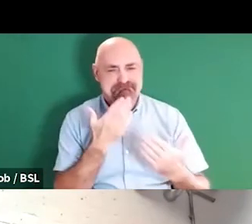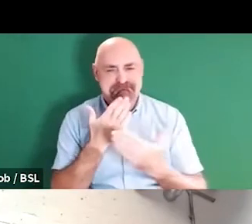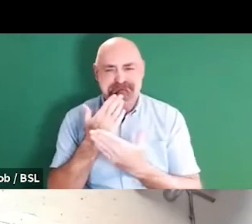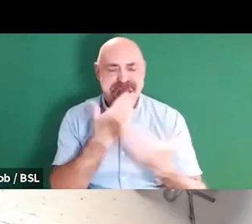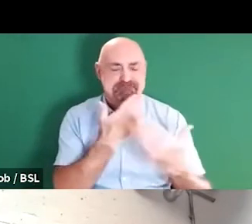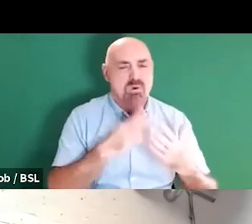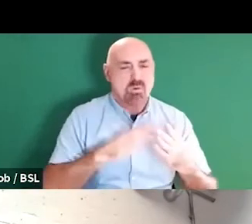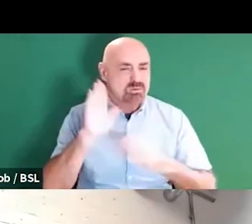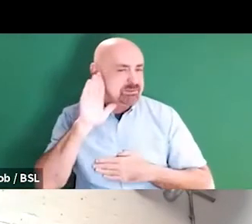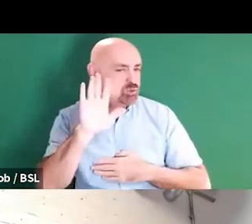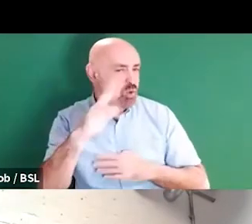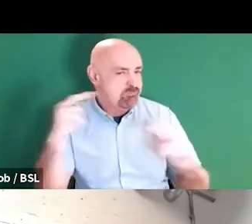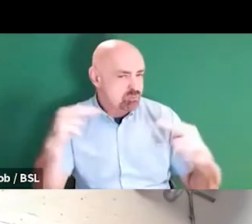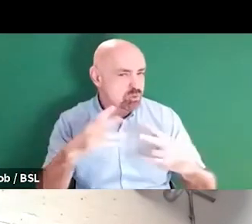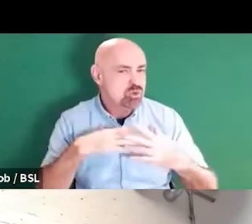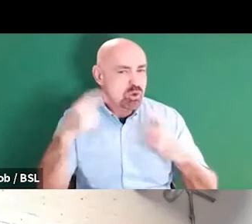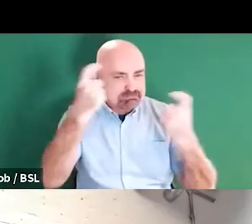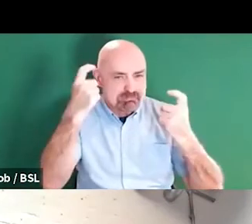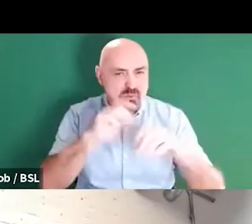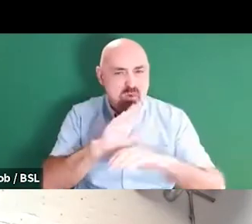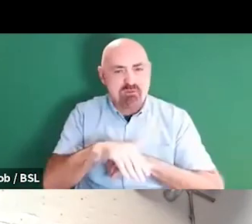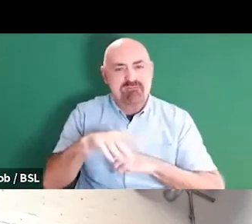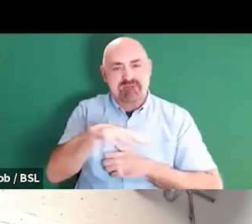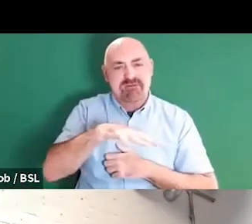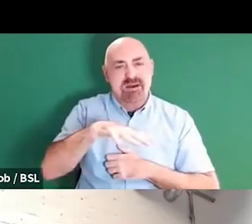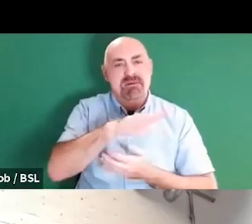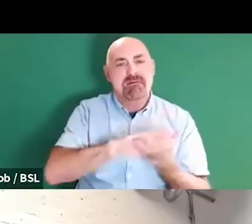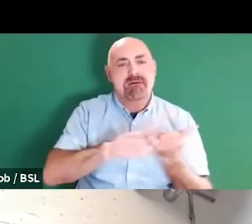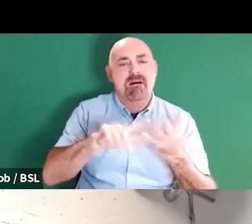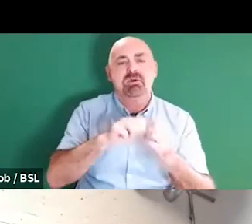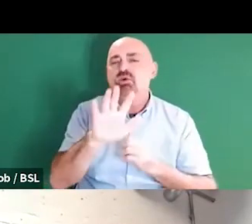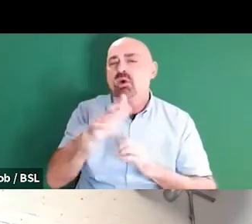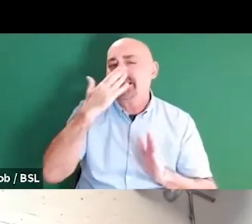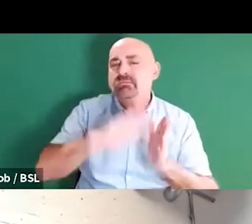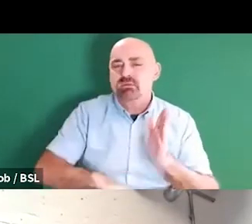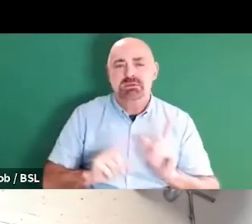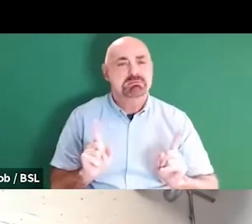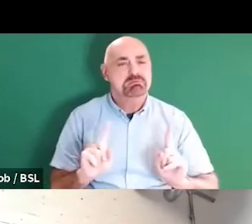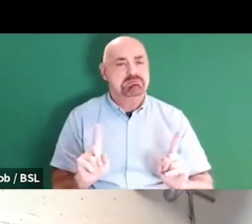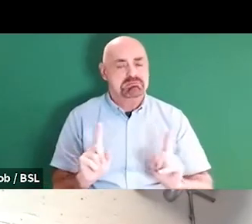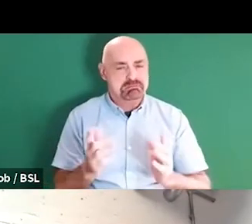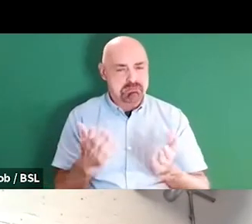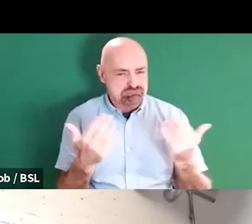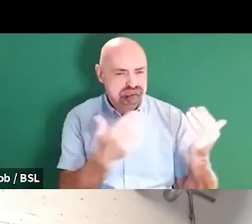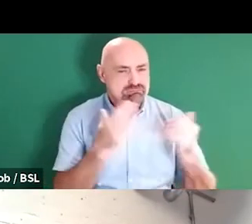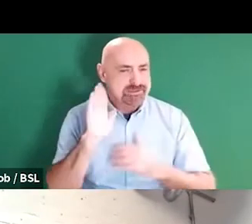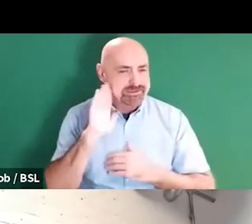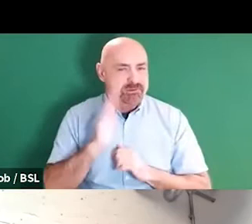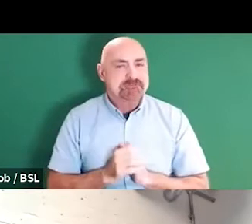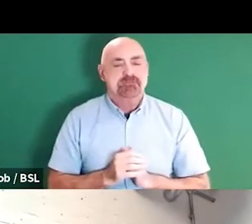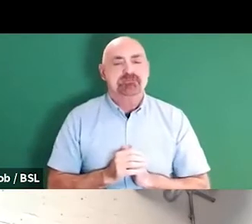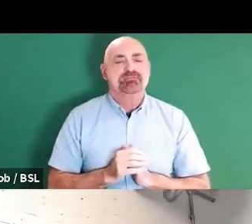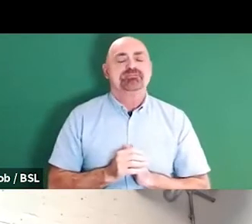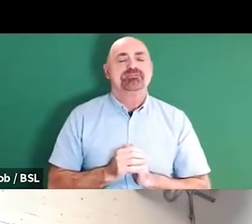your views on Family Hubs and some of your experiences so far. And we're also very keen